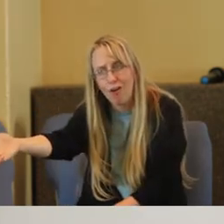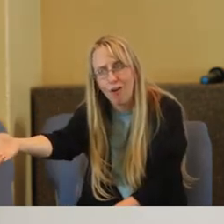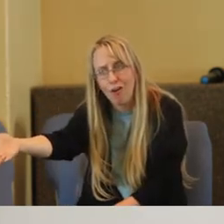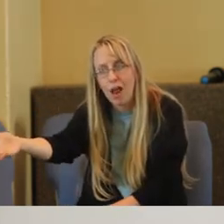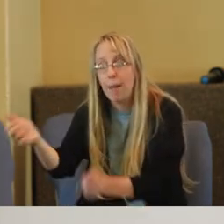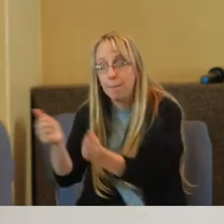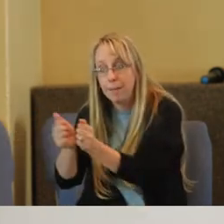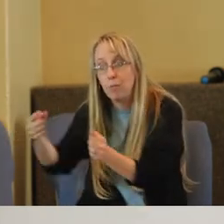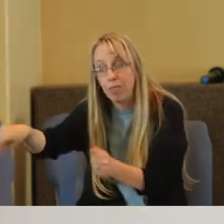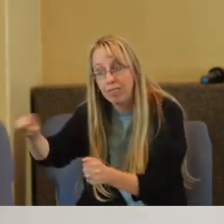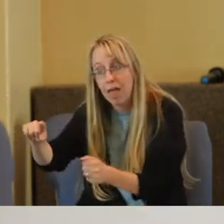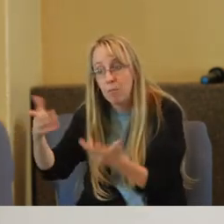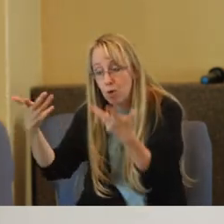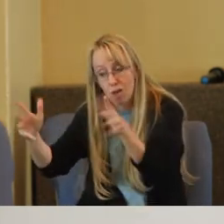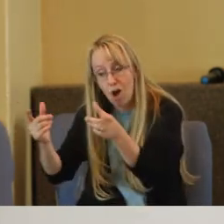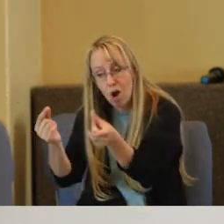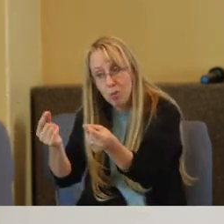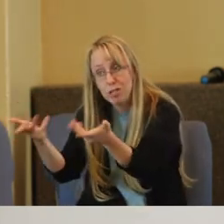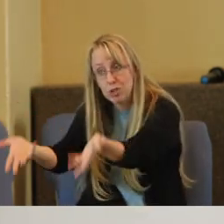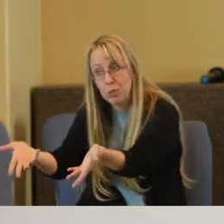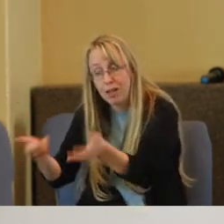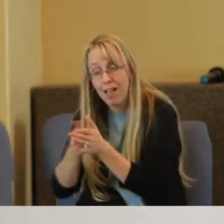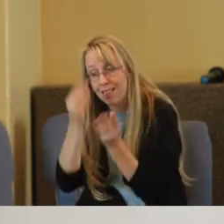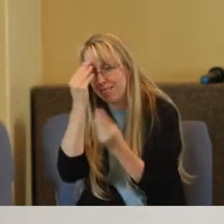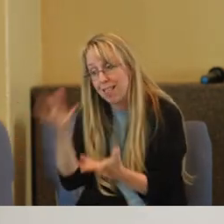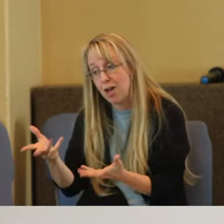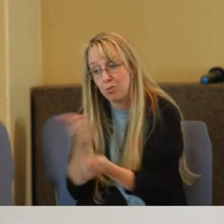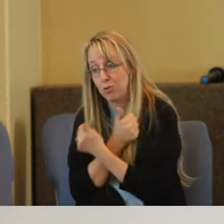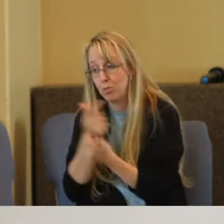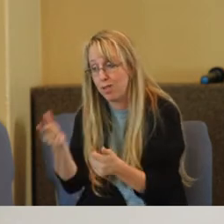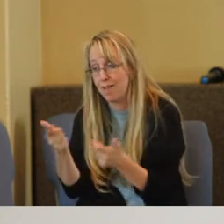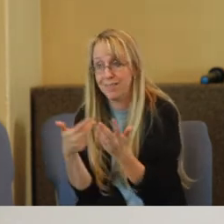they're already doing and let them know that you love them regardless.